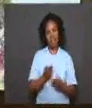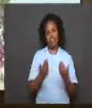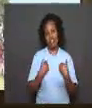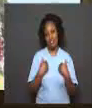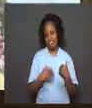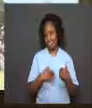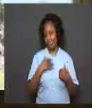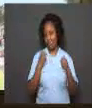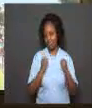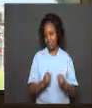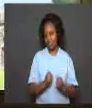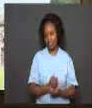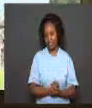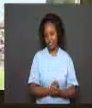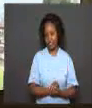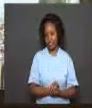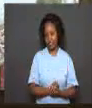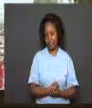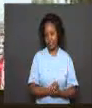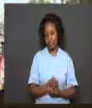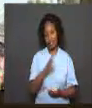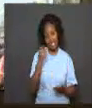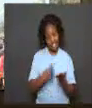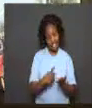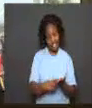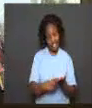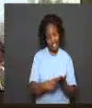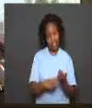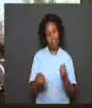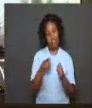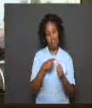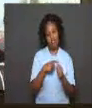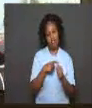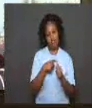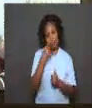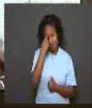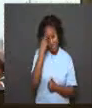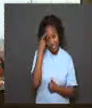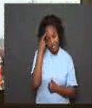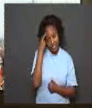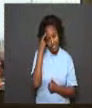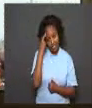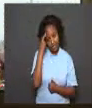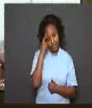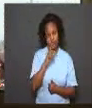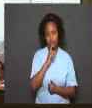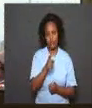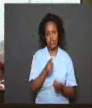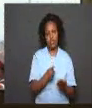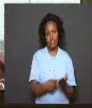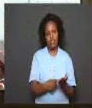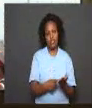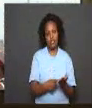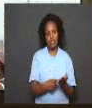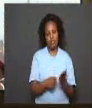This is what they are aimed at, and this is one of the reasons that they are enshrined in